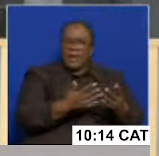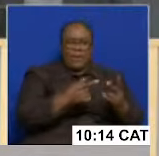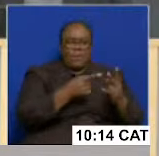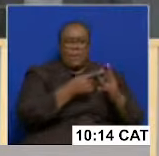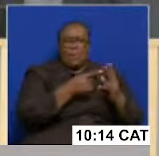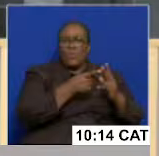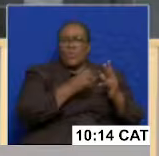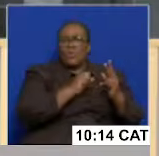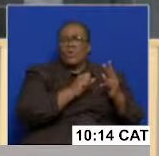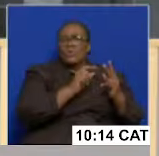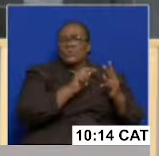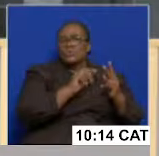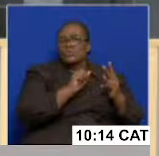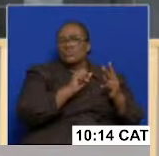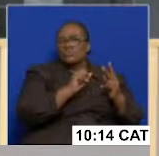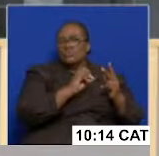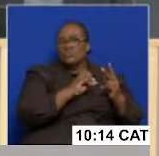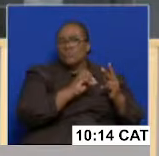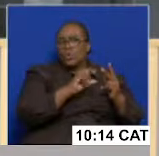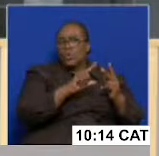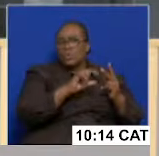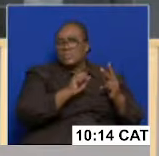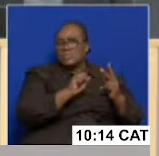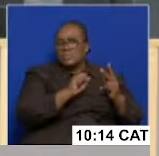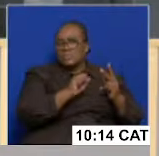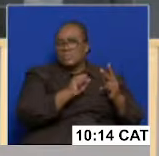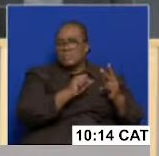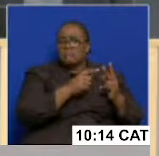as well, to your knowledge?